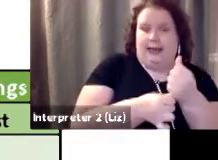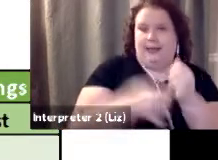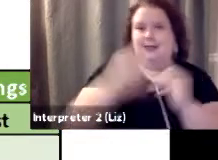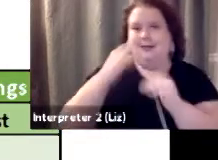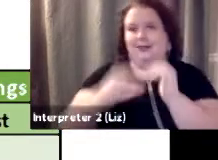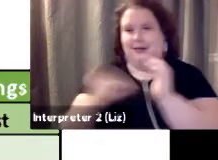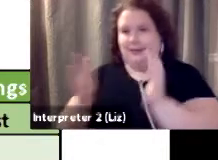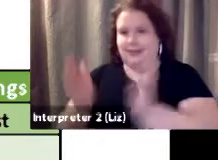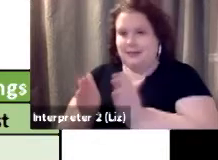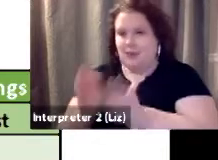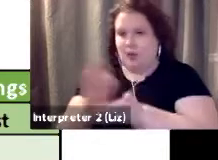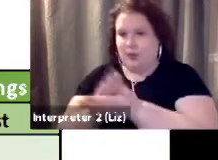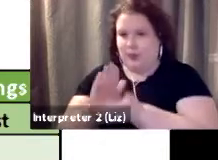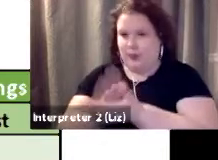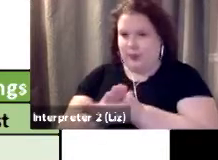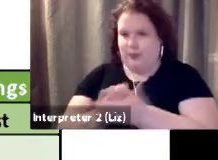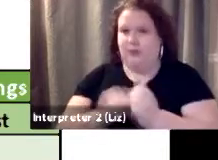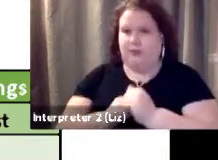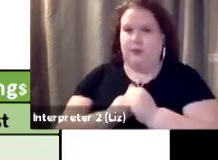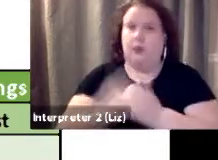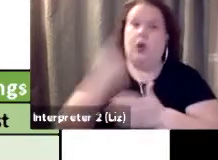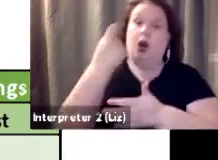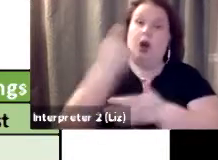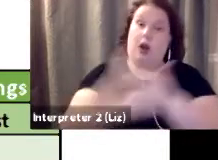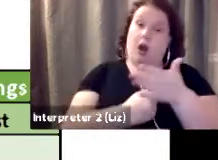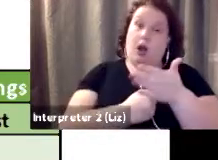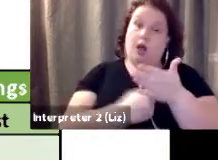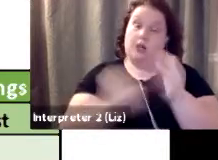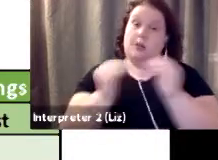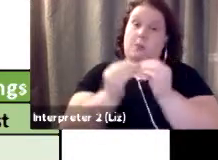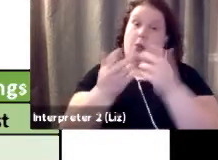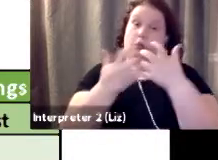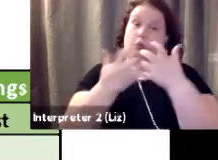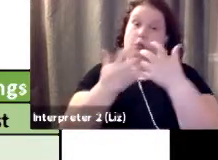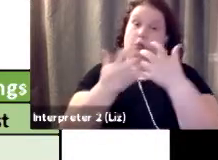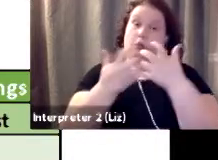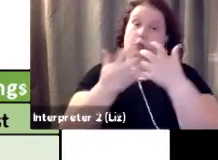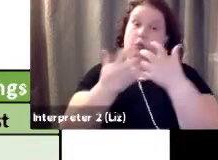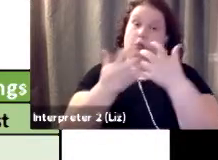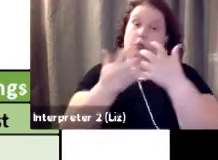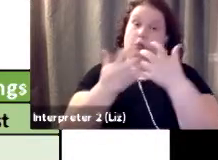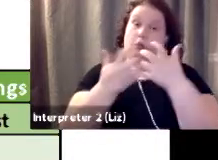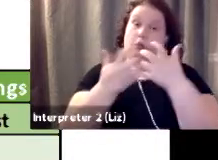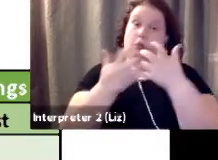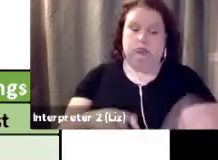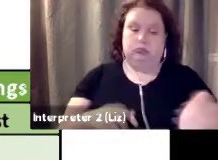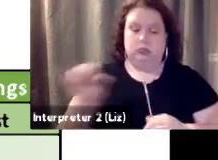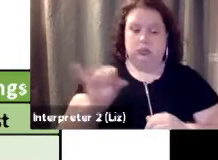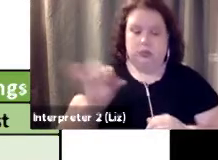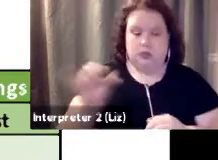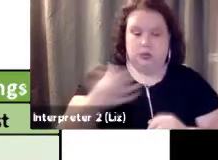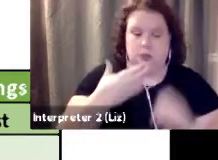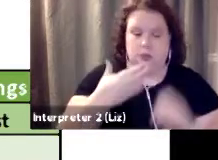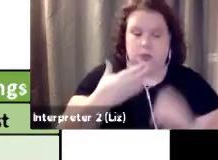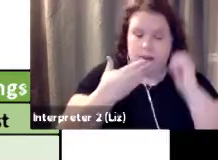some operational cost efficiency, but there's an, also an enhancement of support at the elementary school level.